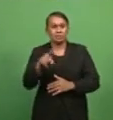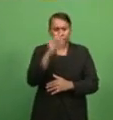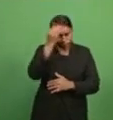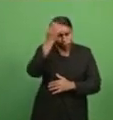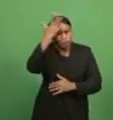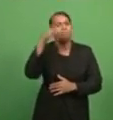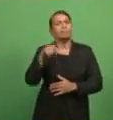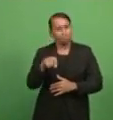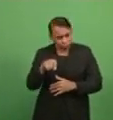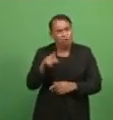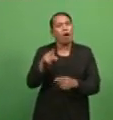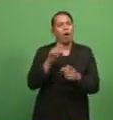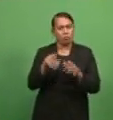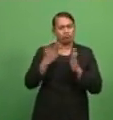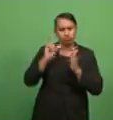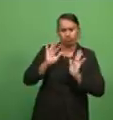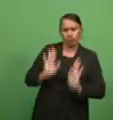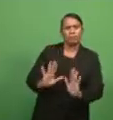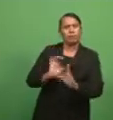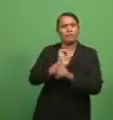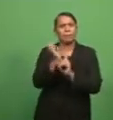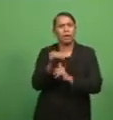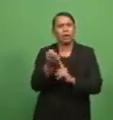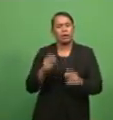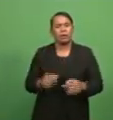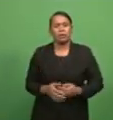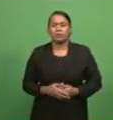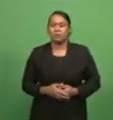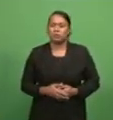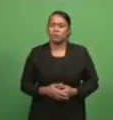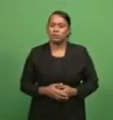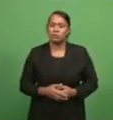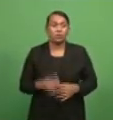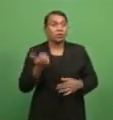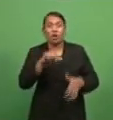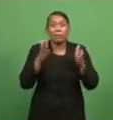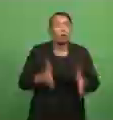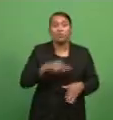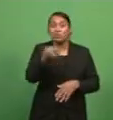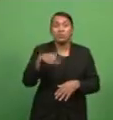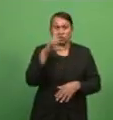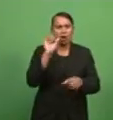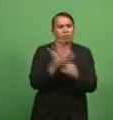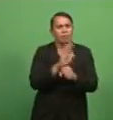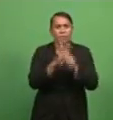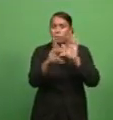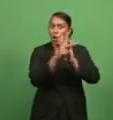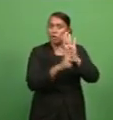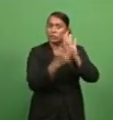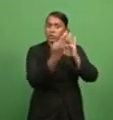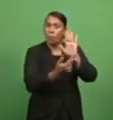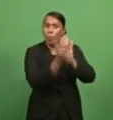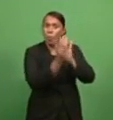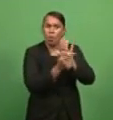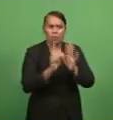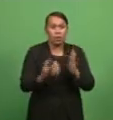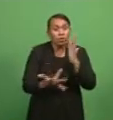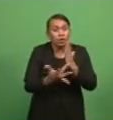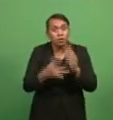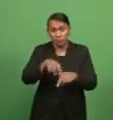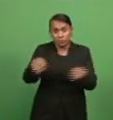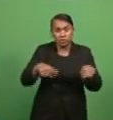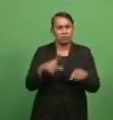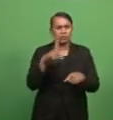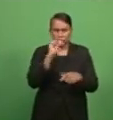the emission or not. Even anybody can make a policy, and the technician can hide and release the emissions. So